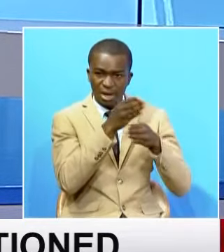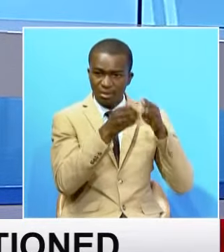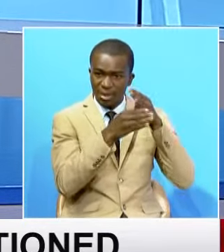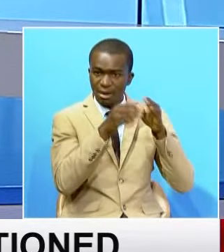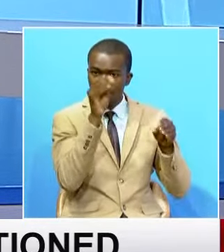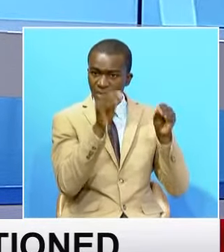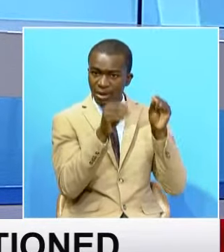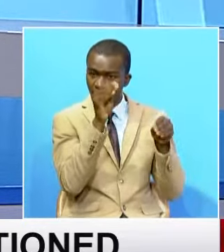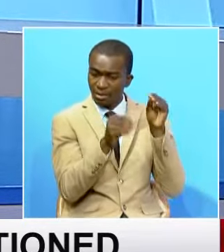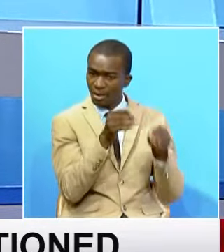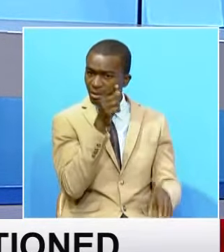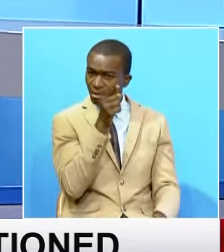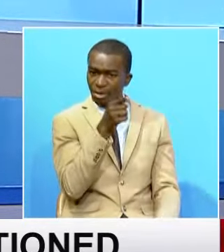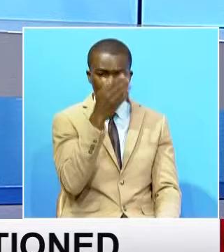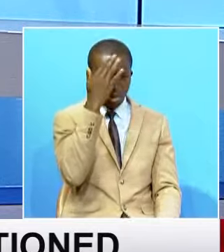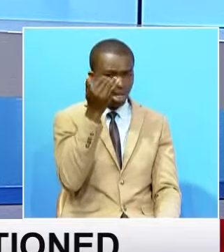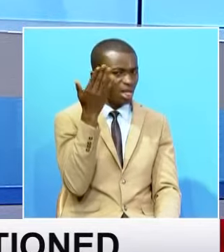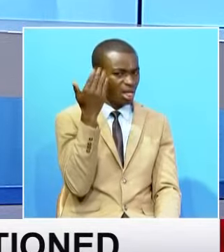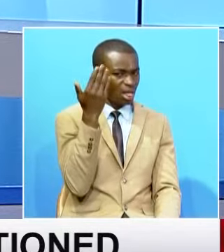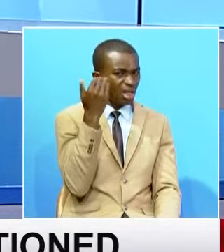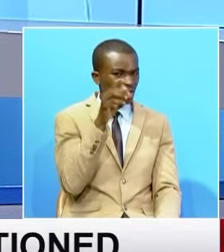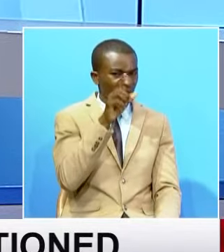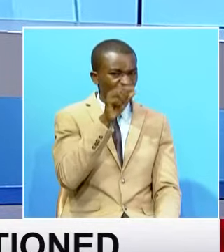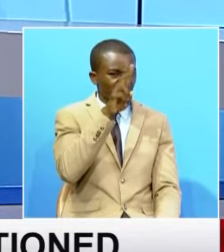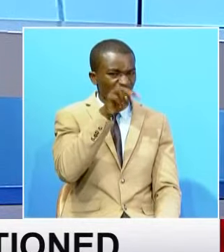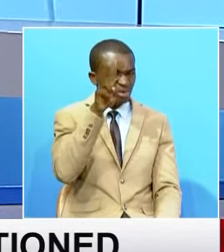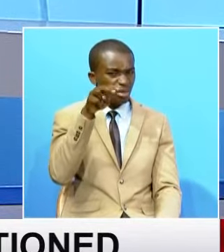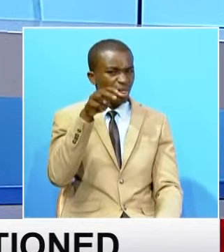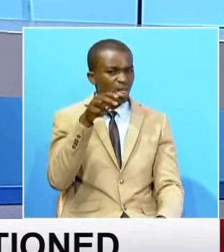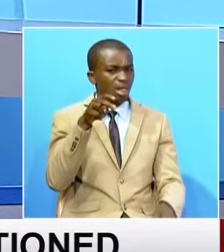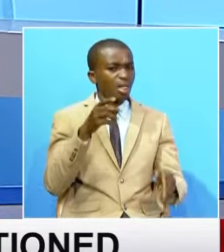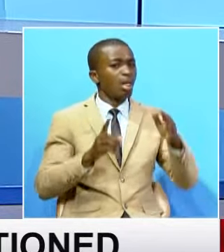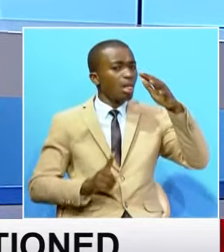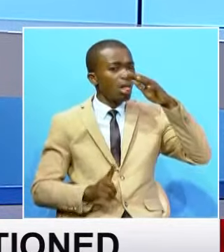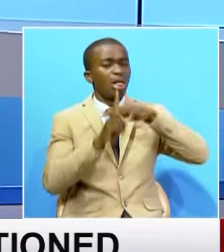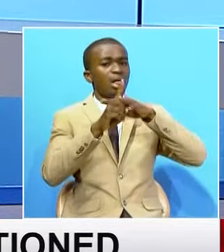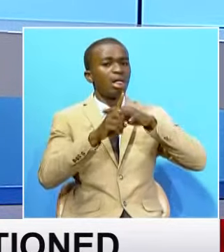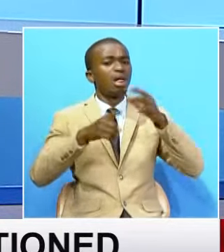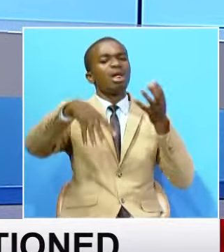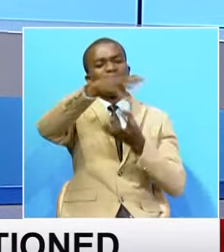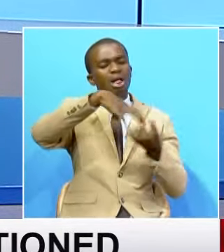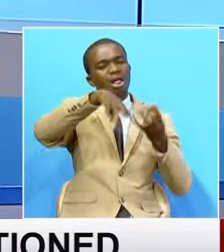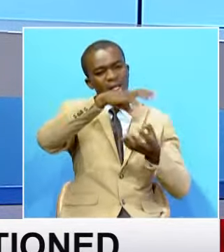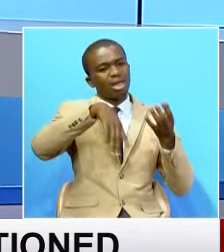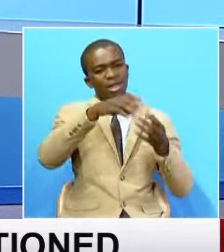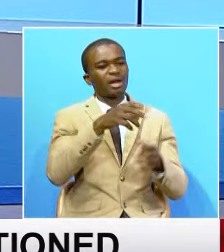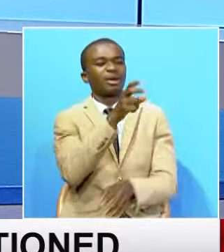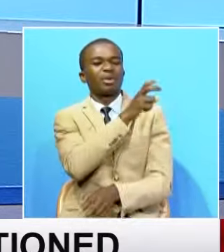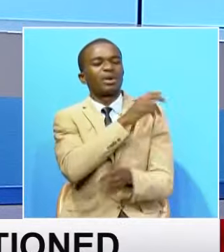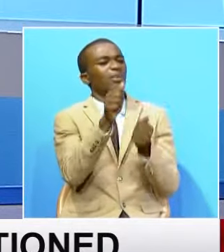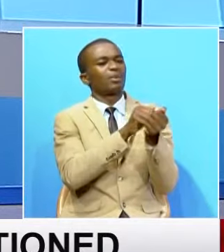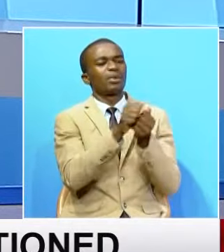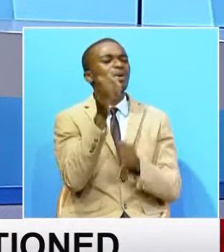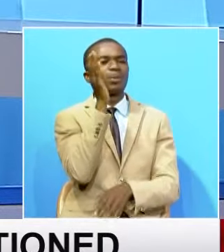being damaged by rioting community in 2022, Mr. Mwimbu urged the community to safeguard public